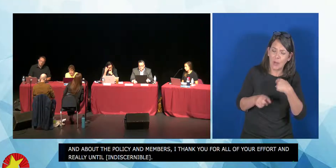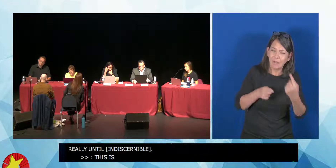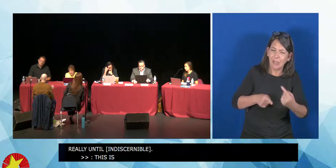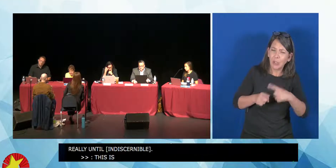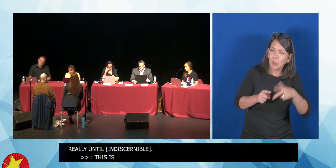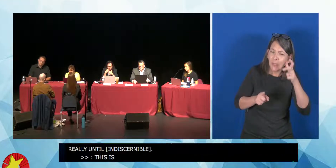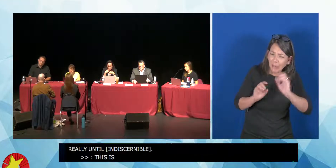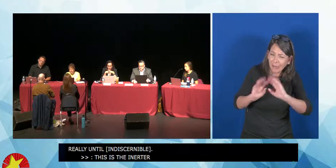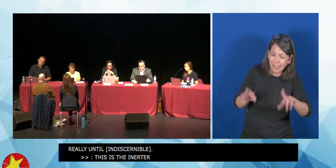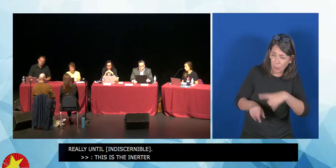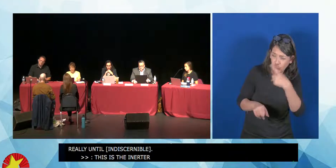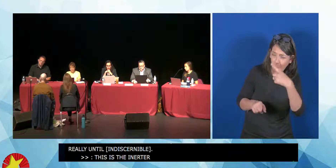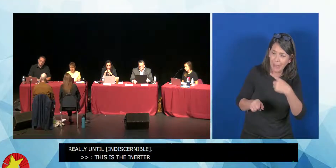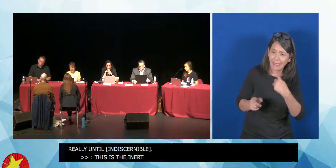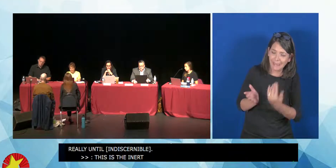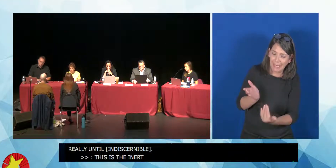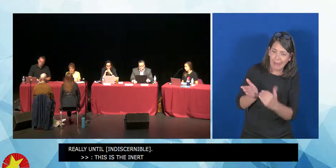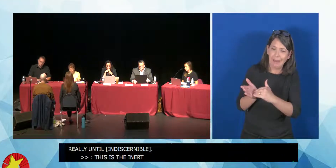I apologize.